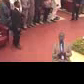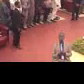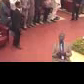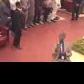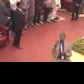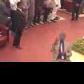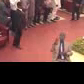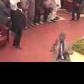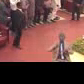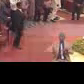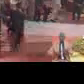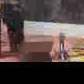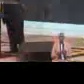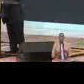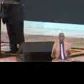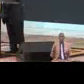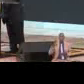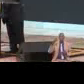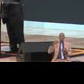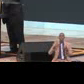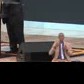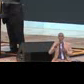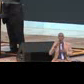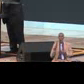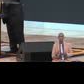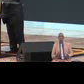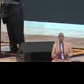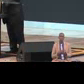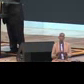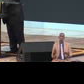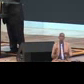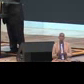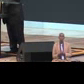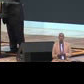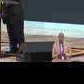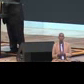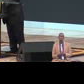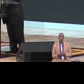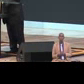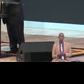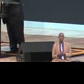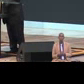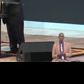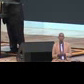He cannot fail, he has never failed.